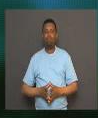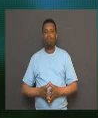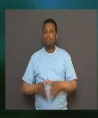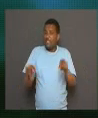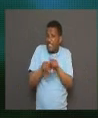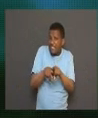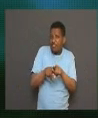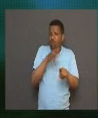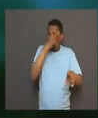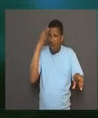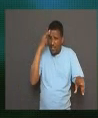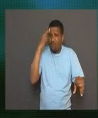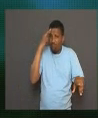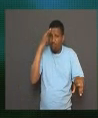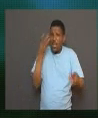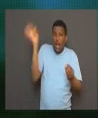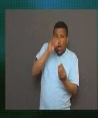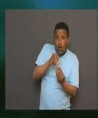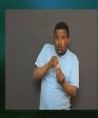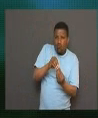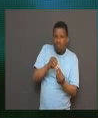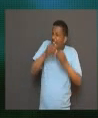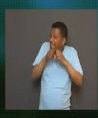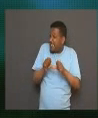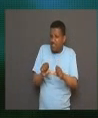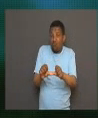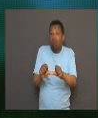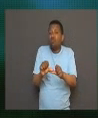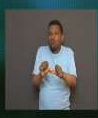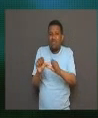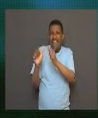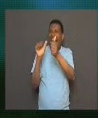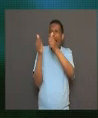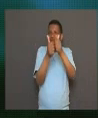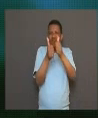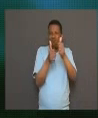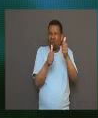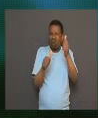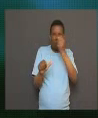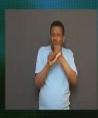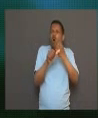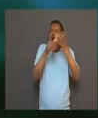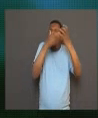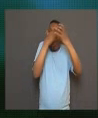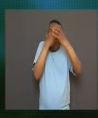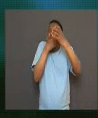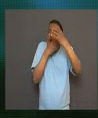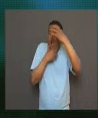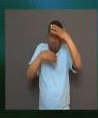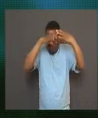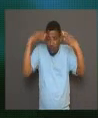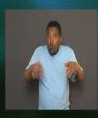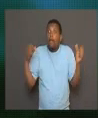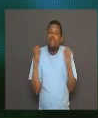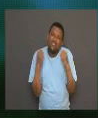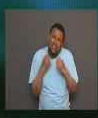Such factors include extreme climates that are too hot, too